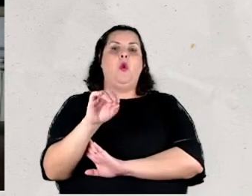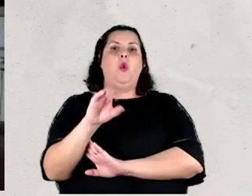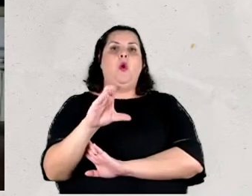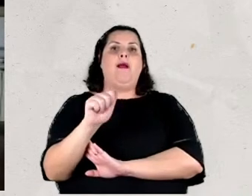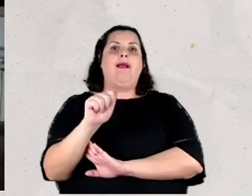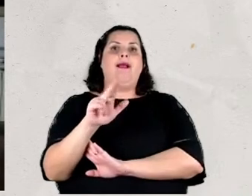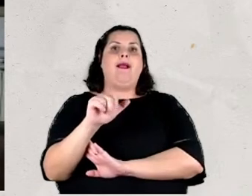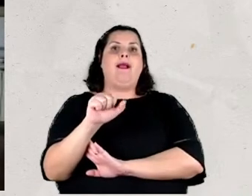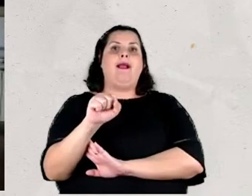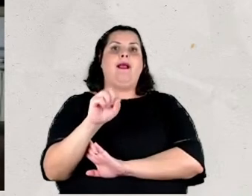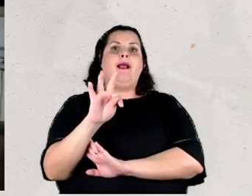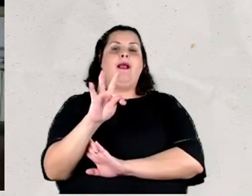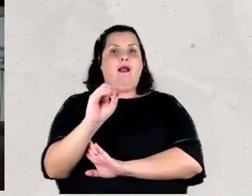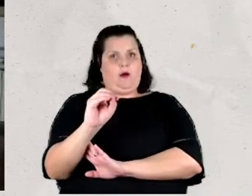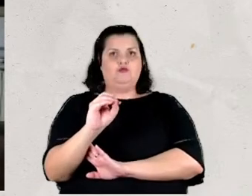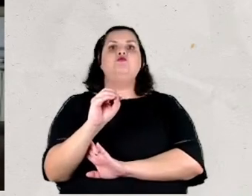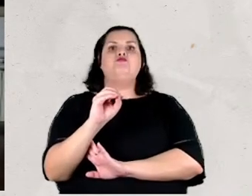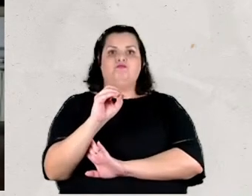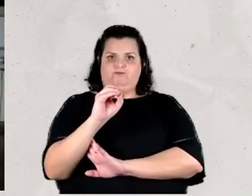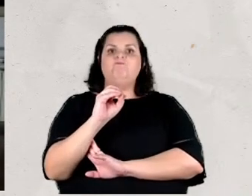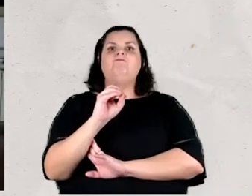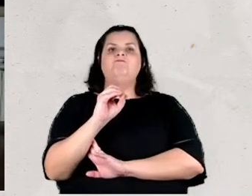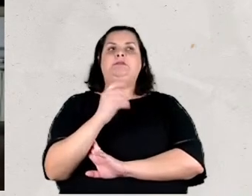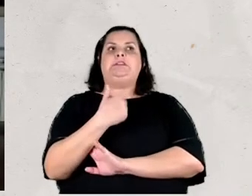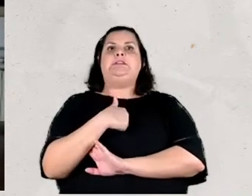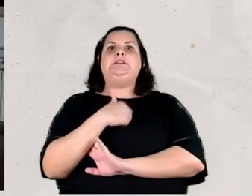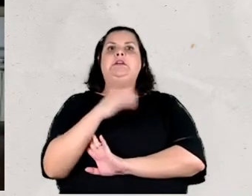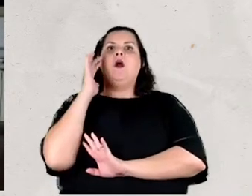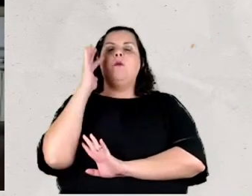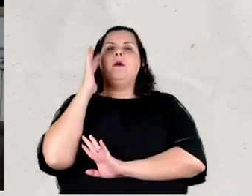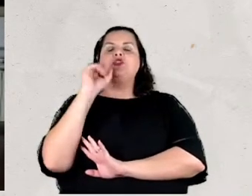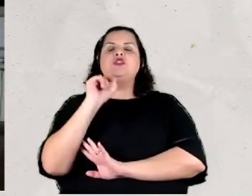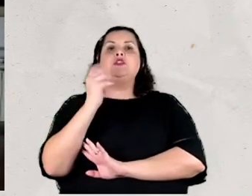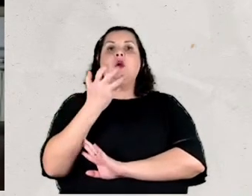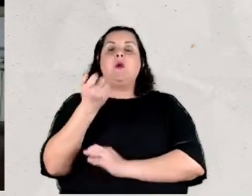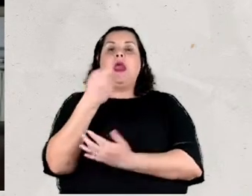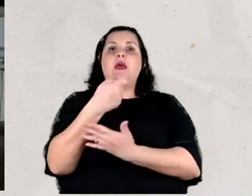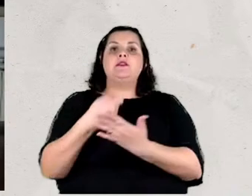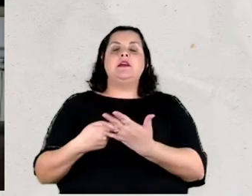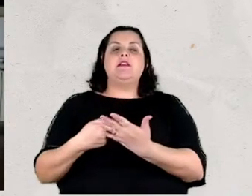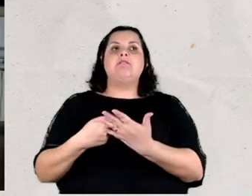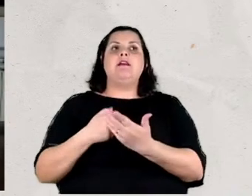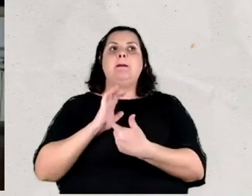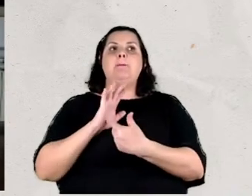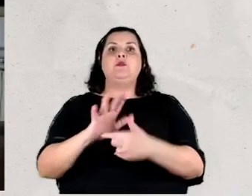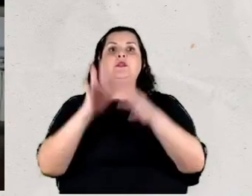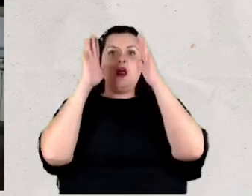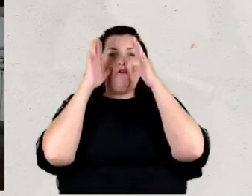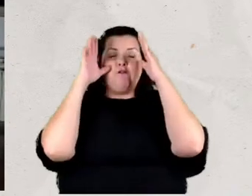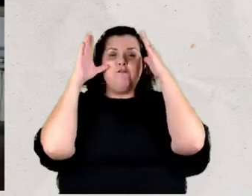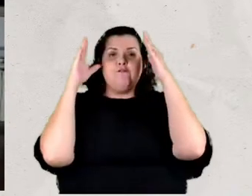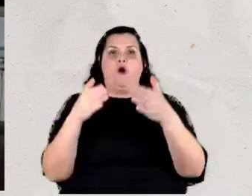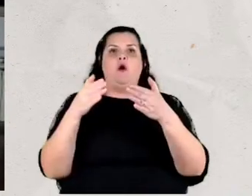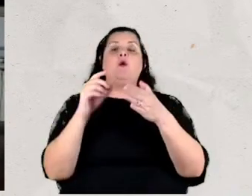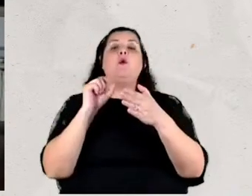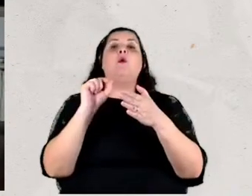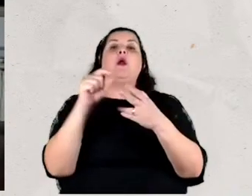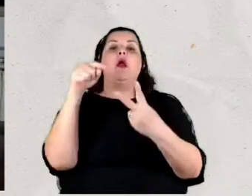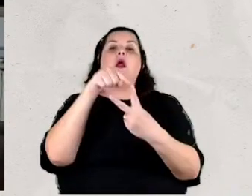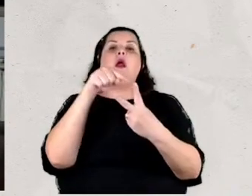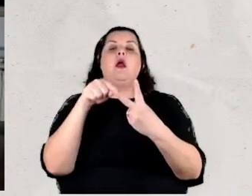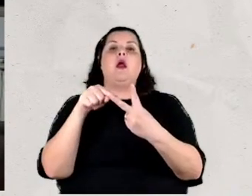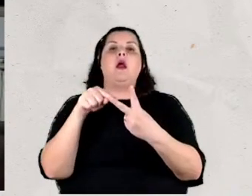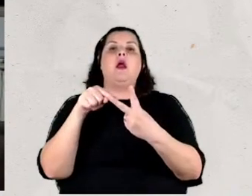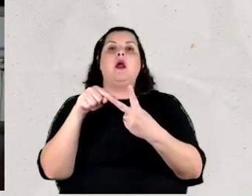I'm really focusing on the two main centers of Jewish life, the State of Israel and American Jewry, and looking